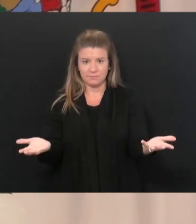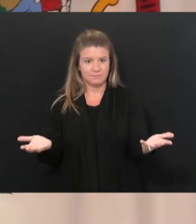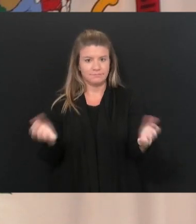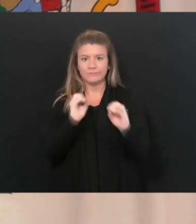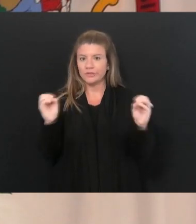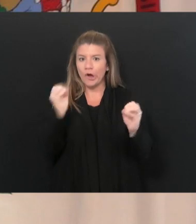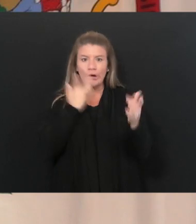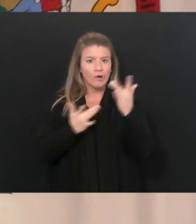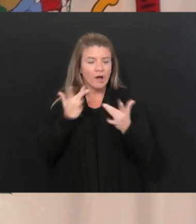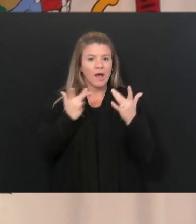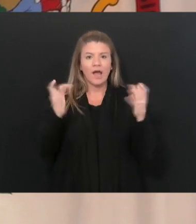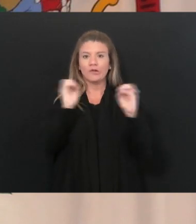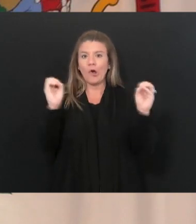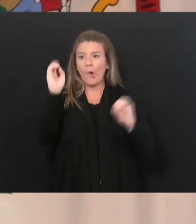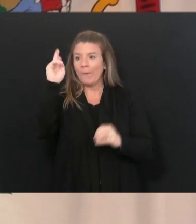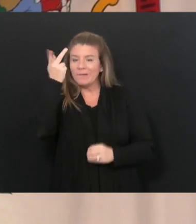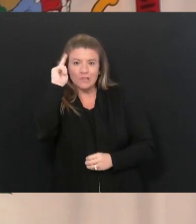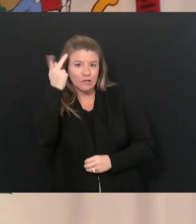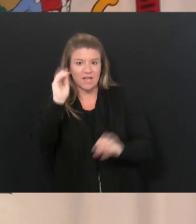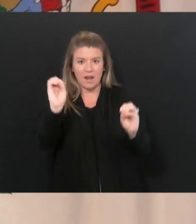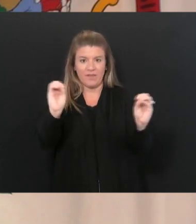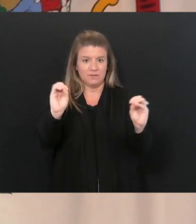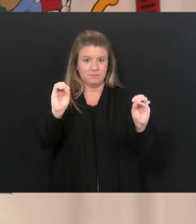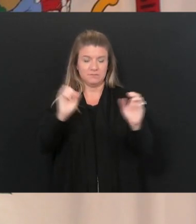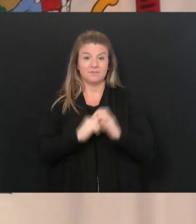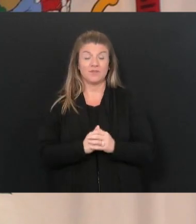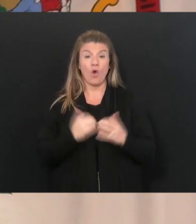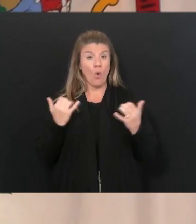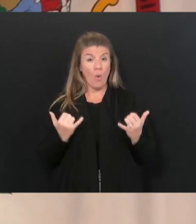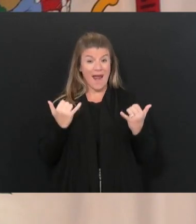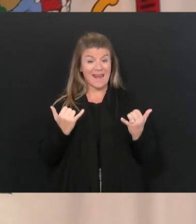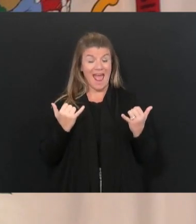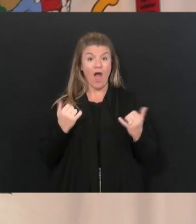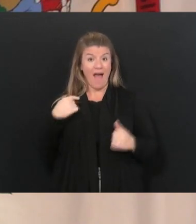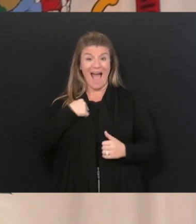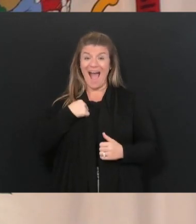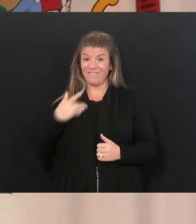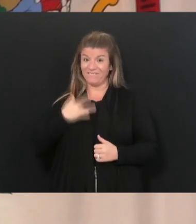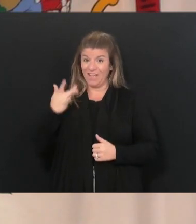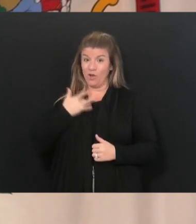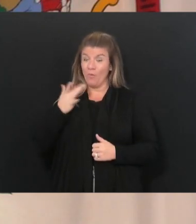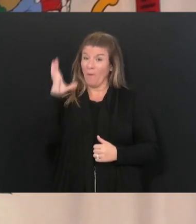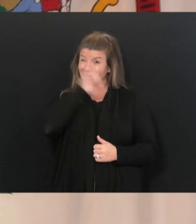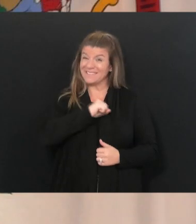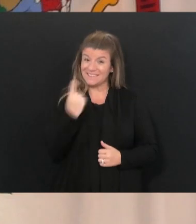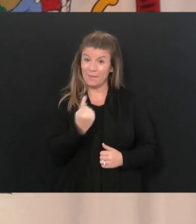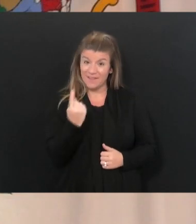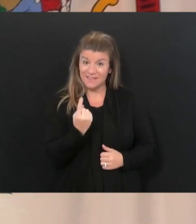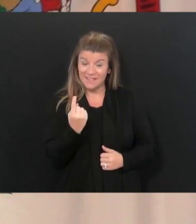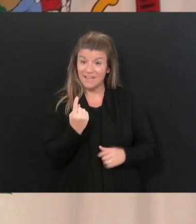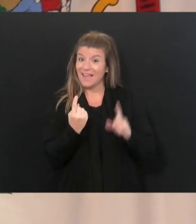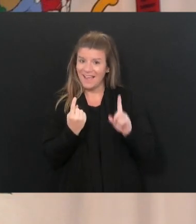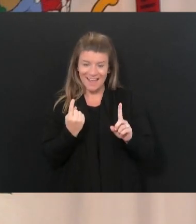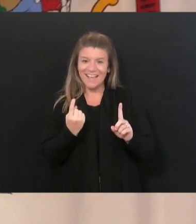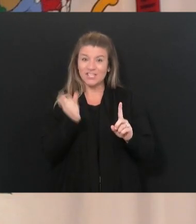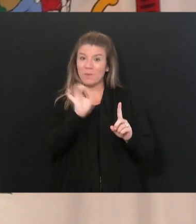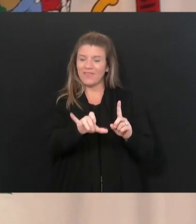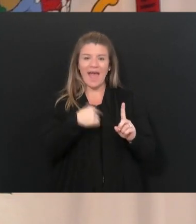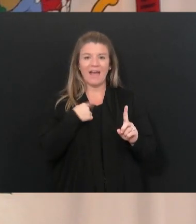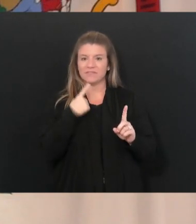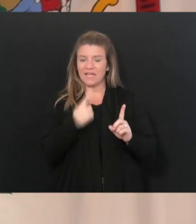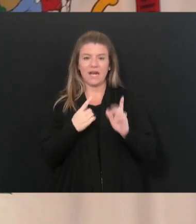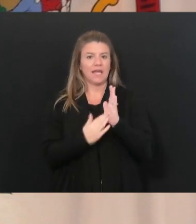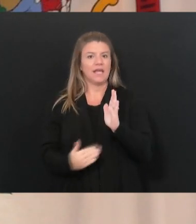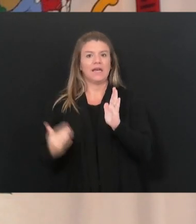Right now, I'm concerned that we're missing something. And with that, I've said it over and